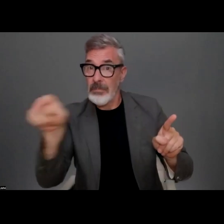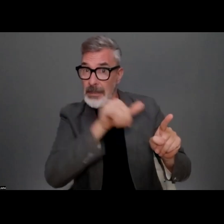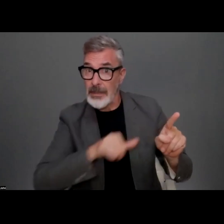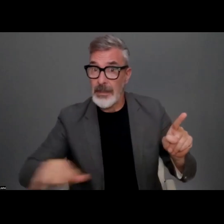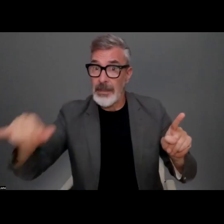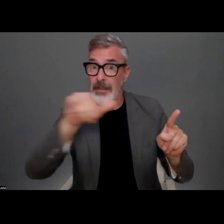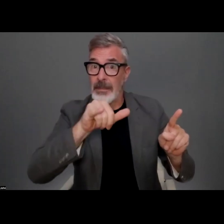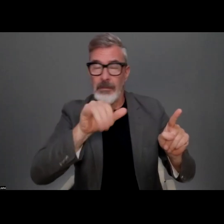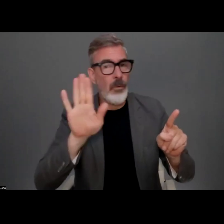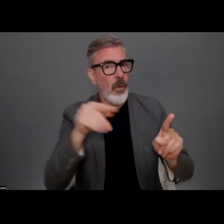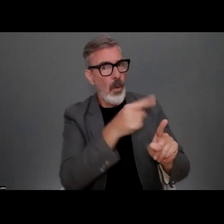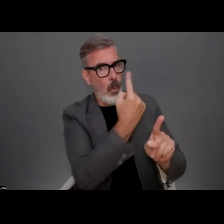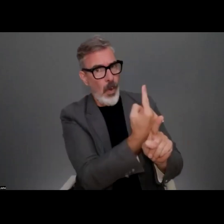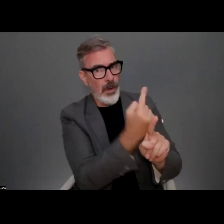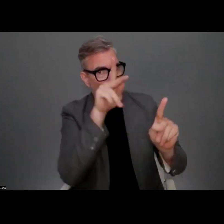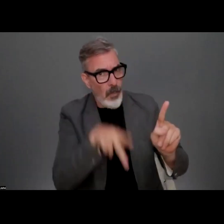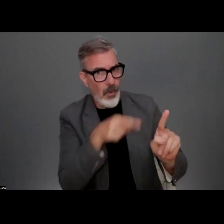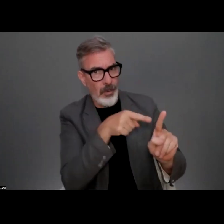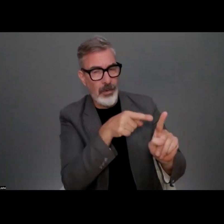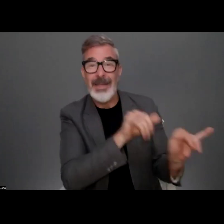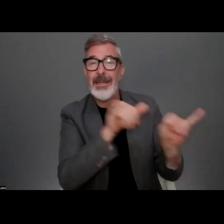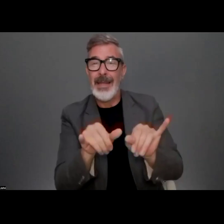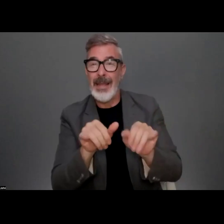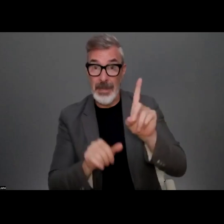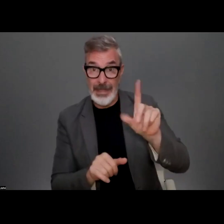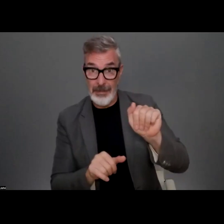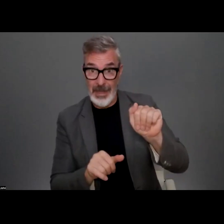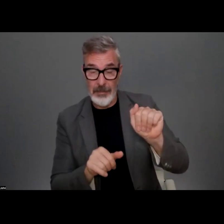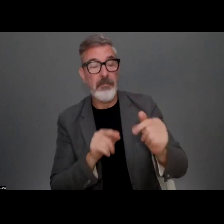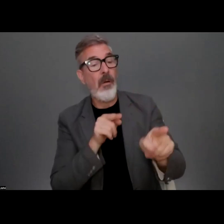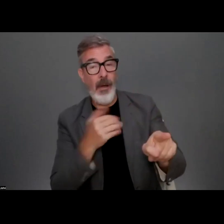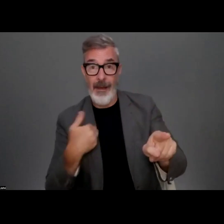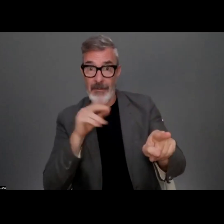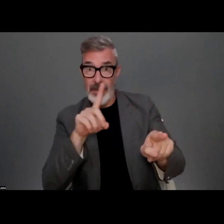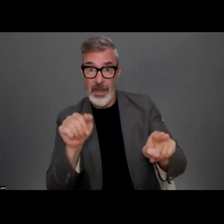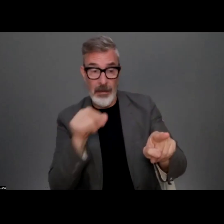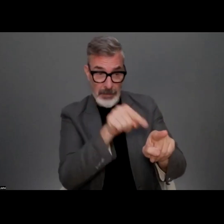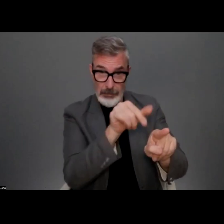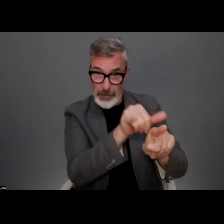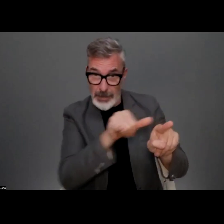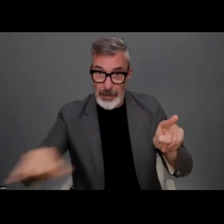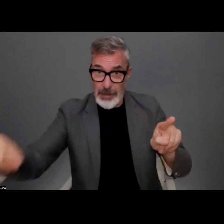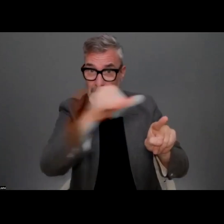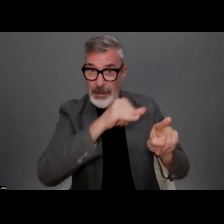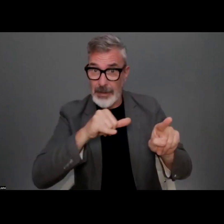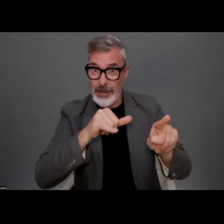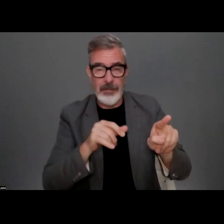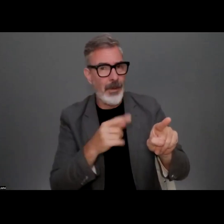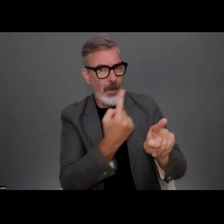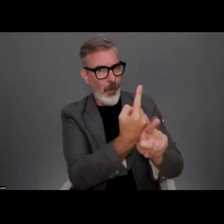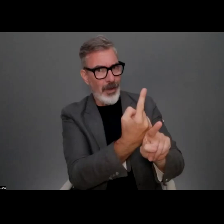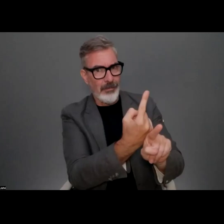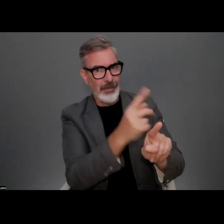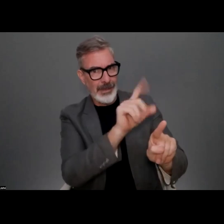you meet one person with a disability, you've met one person with a disability. The problem is that we